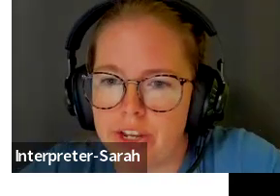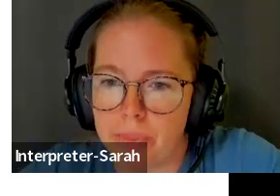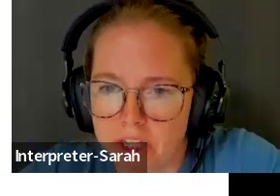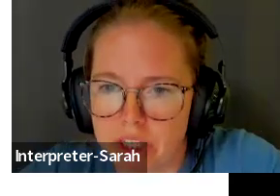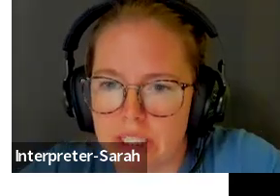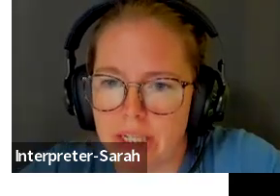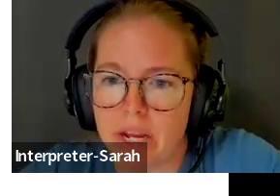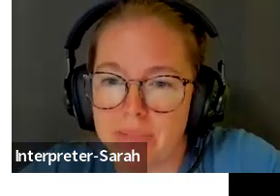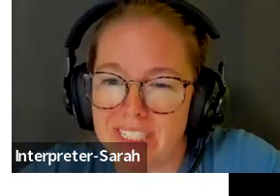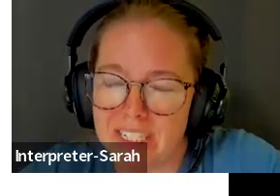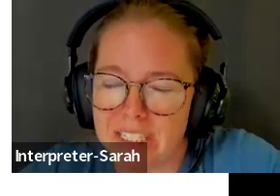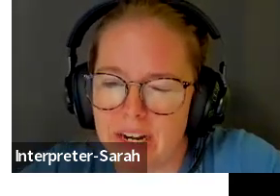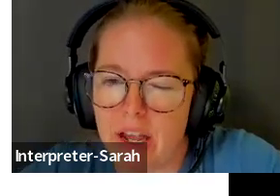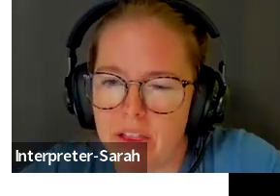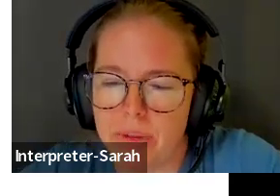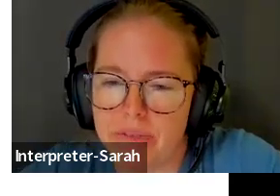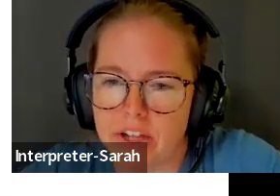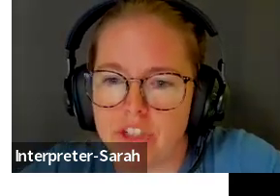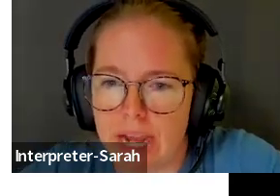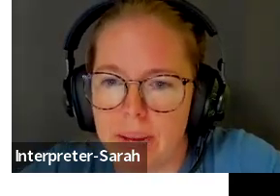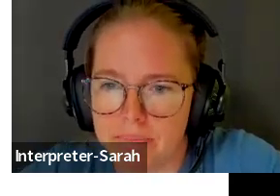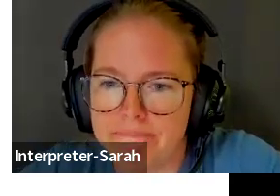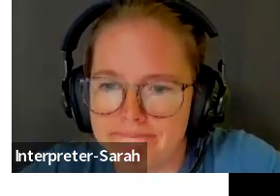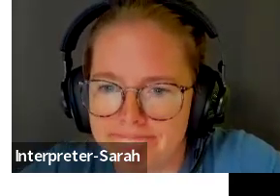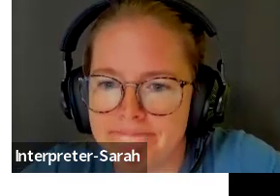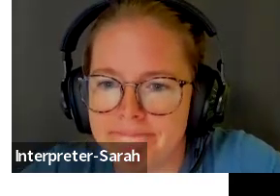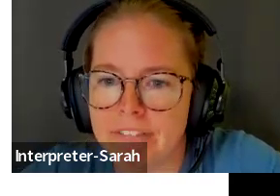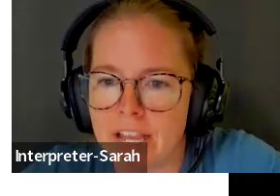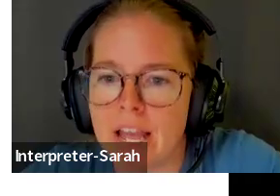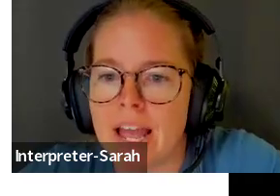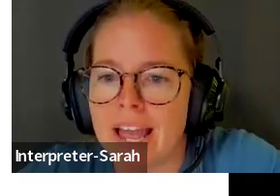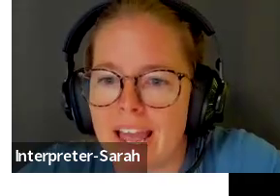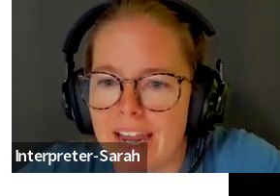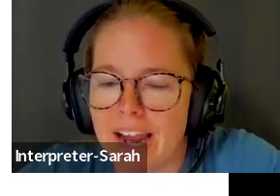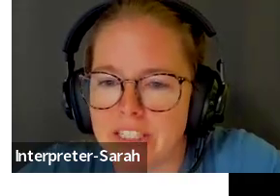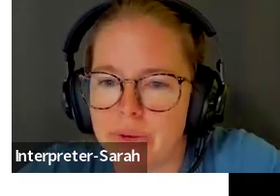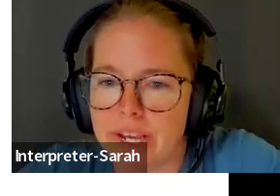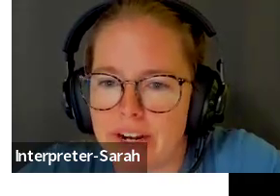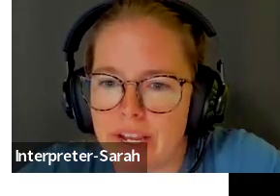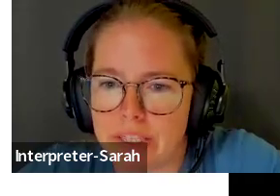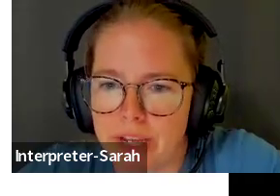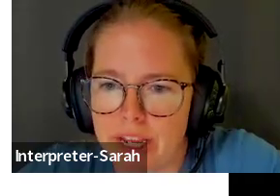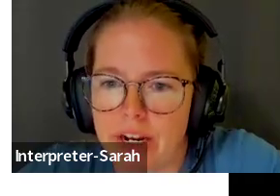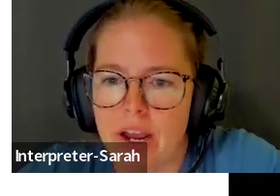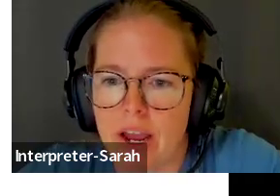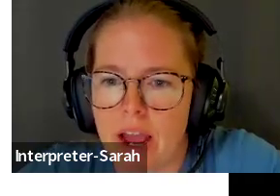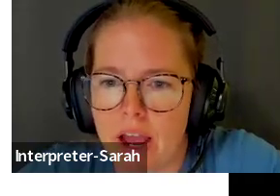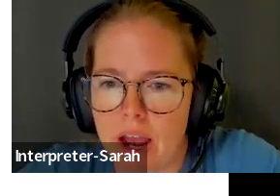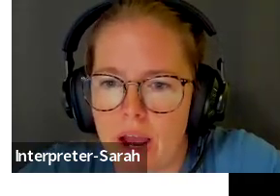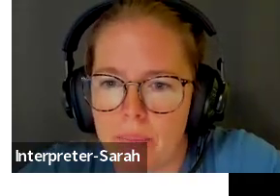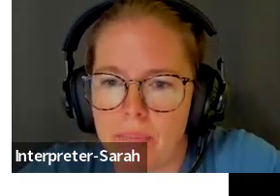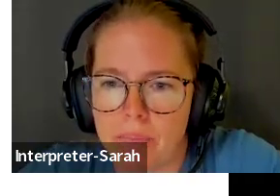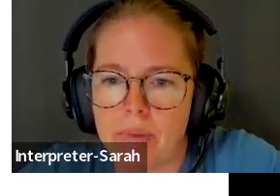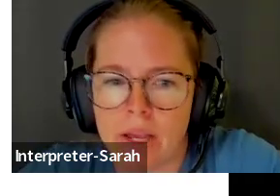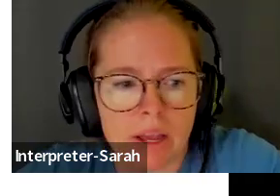always appreciate your patience, as sometimes it does take a little bit of extra time. And as Zoe kind of explained